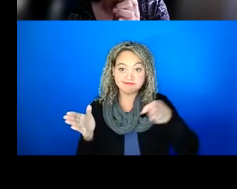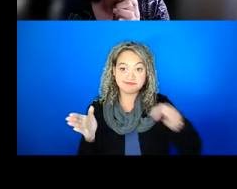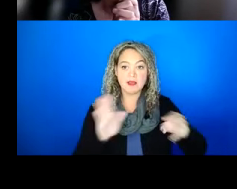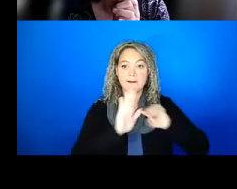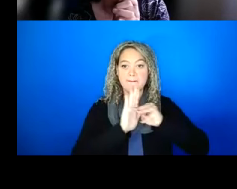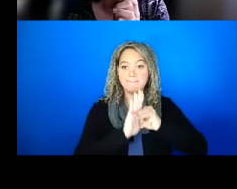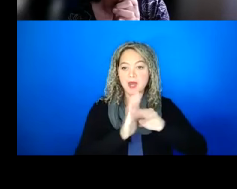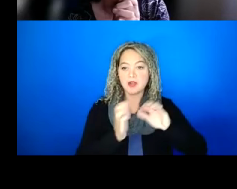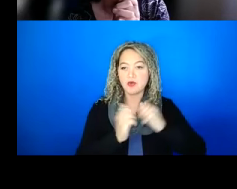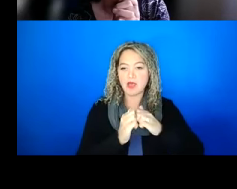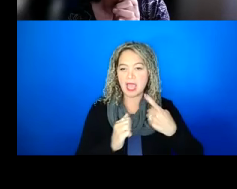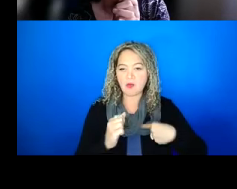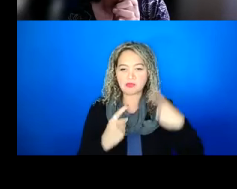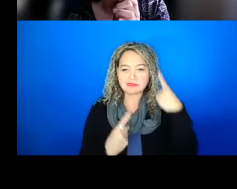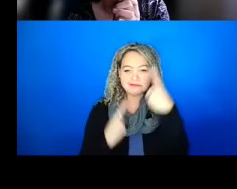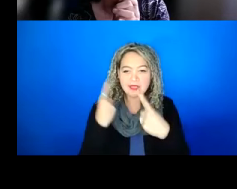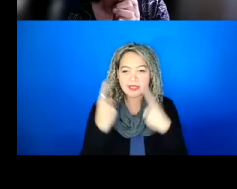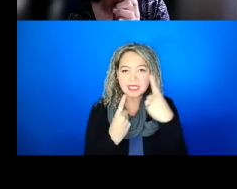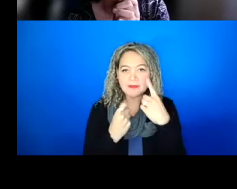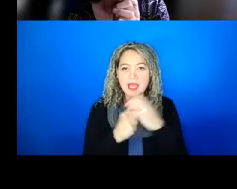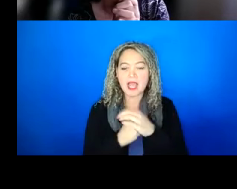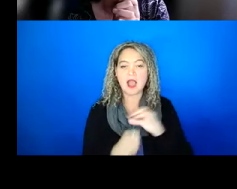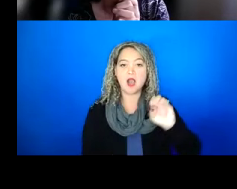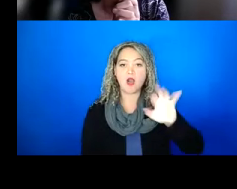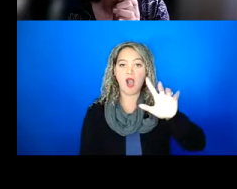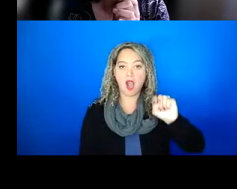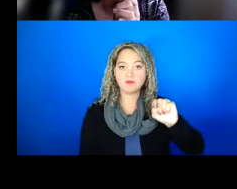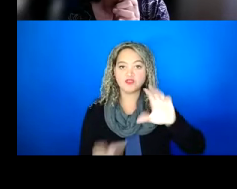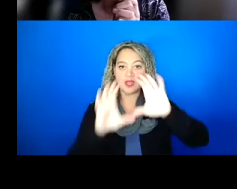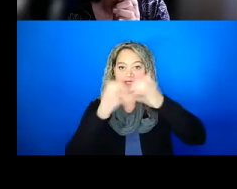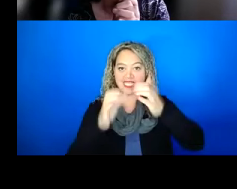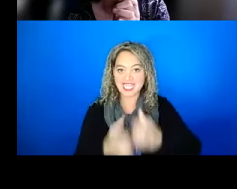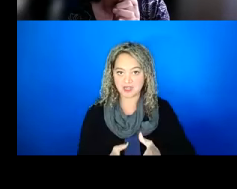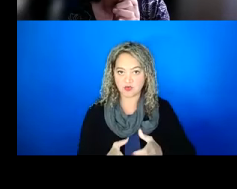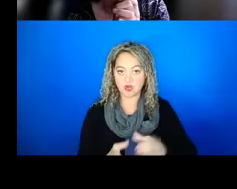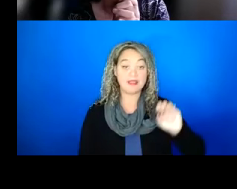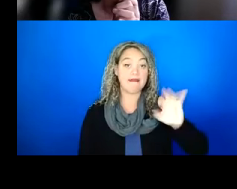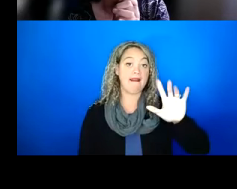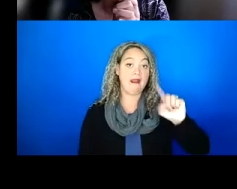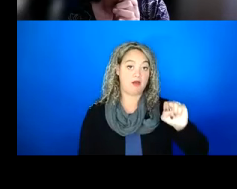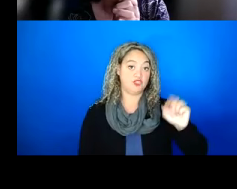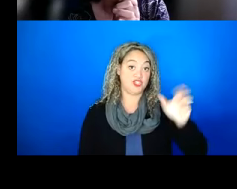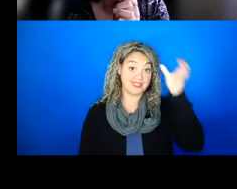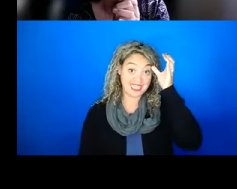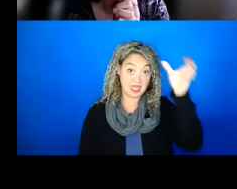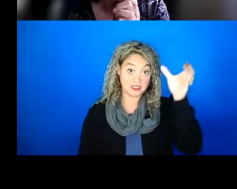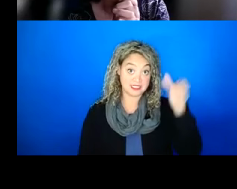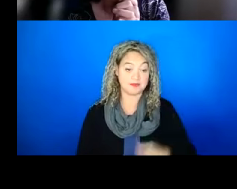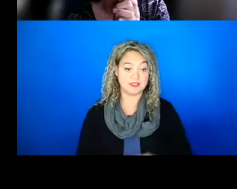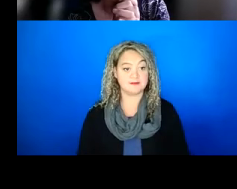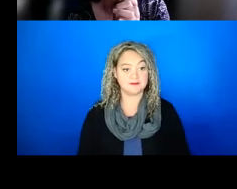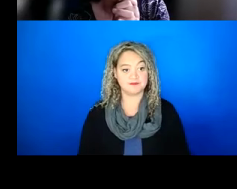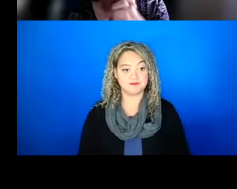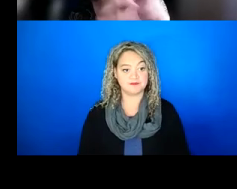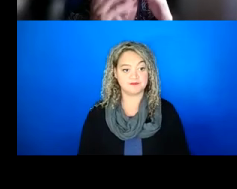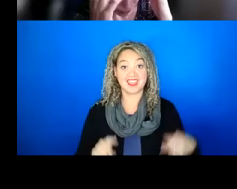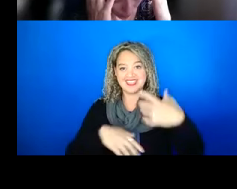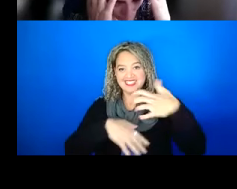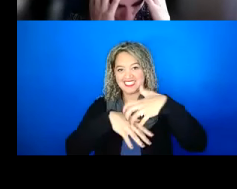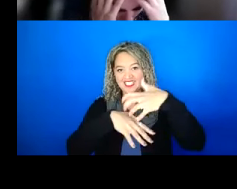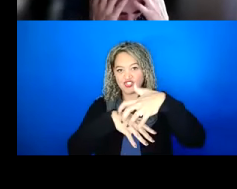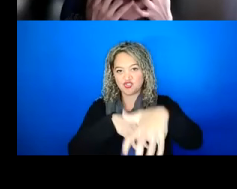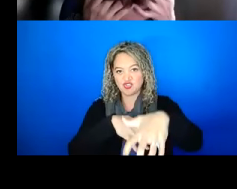how we think about object categories and object concepts. This is the GRAPES model,